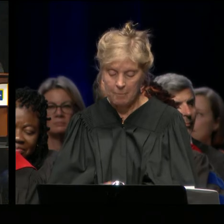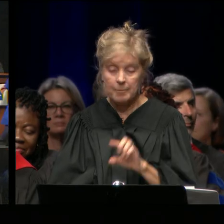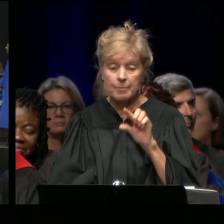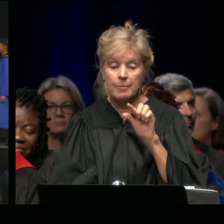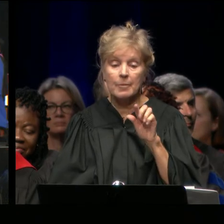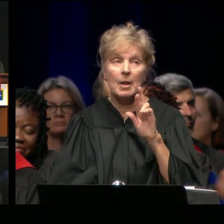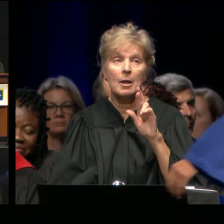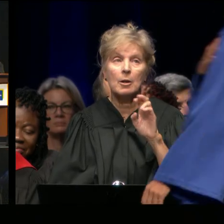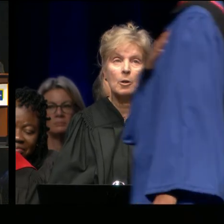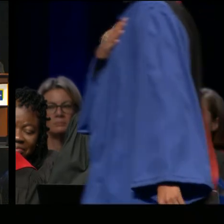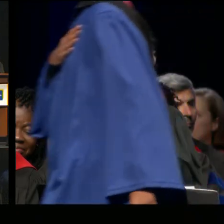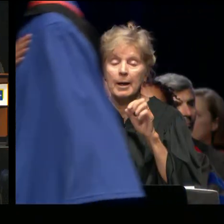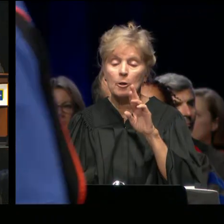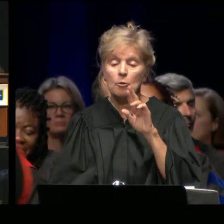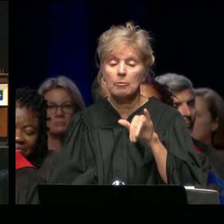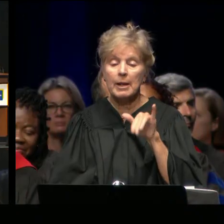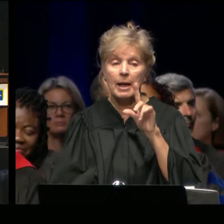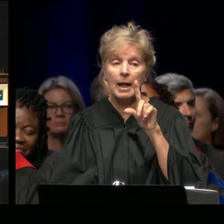Gregory Lagos.